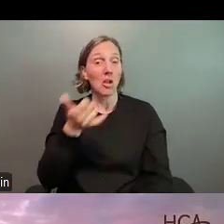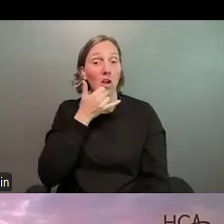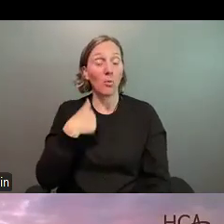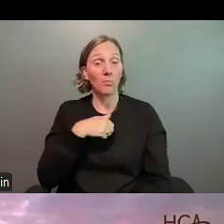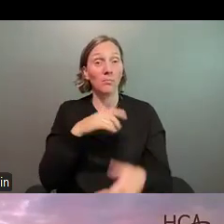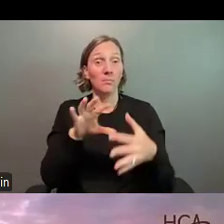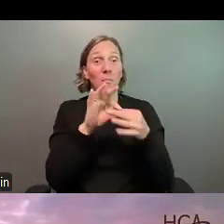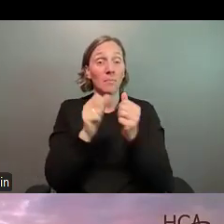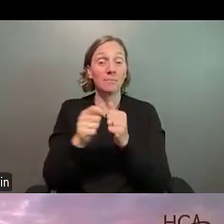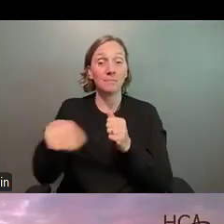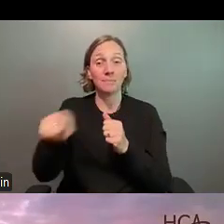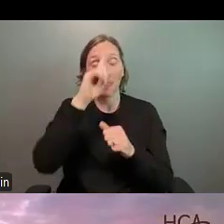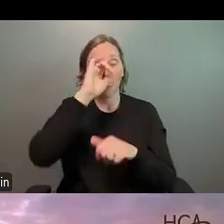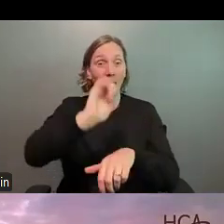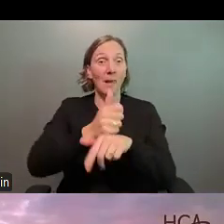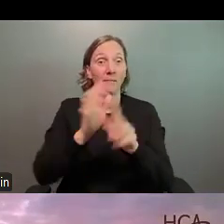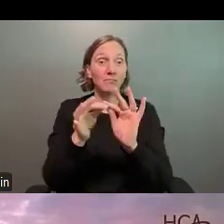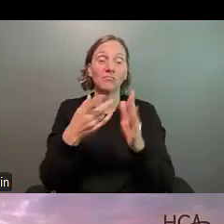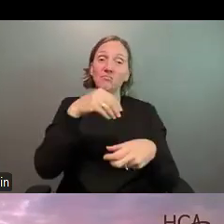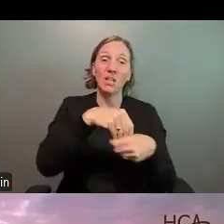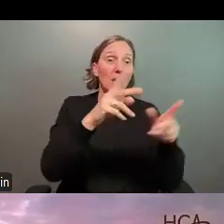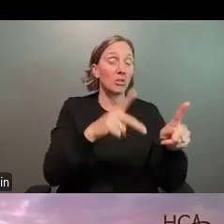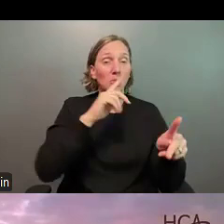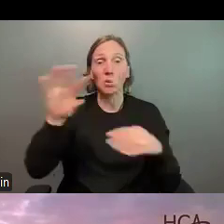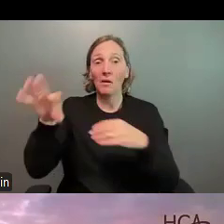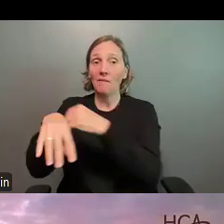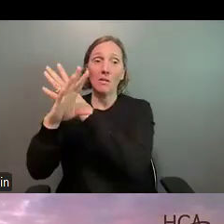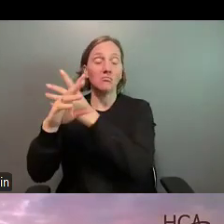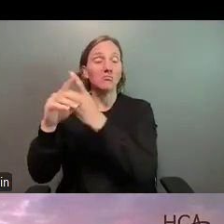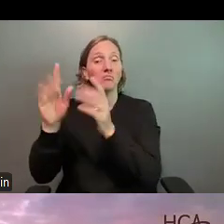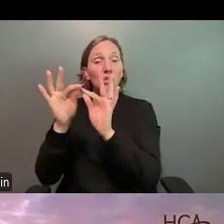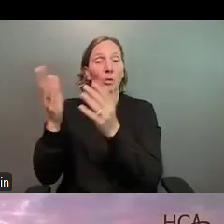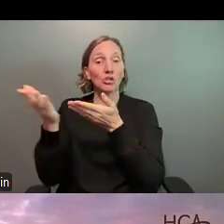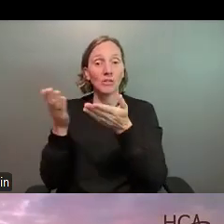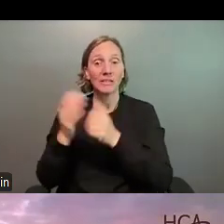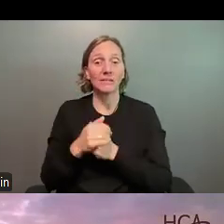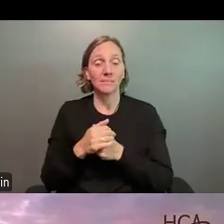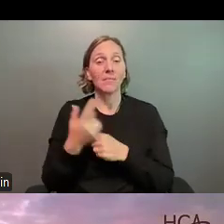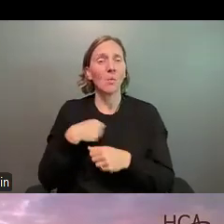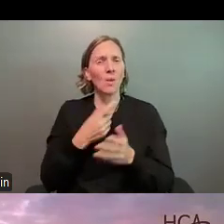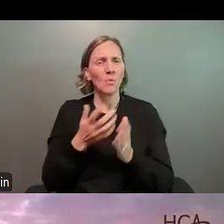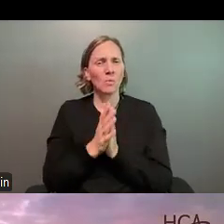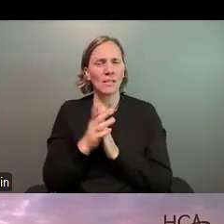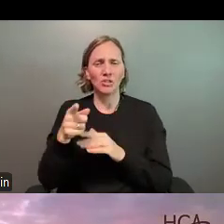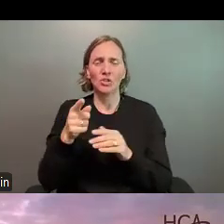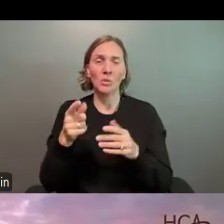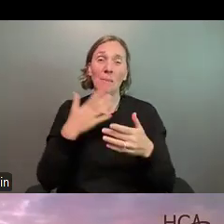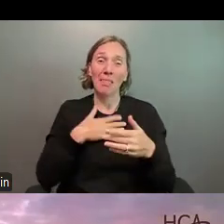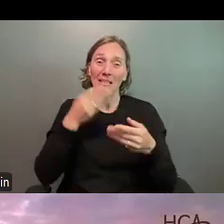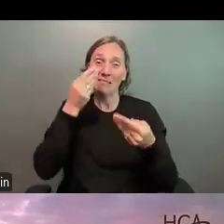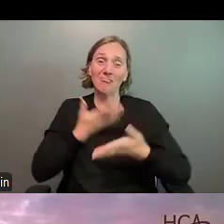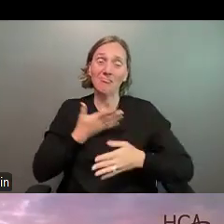with you to arrange either in-person or video interpretive services. We ask that you give as much advance notice as